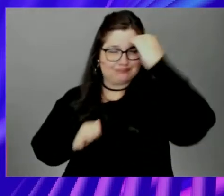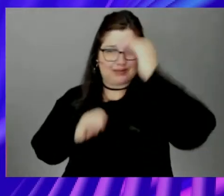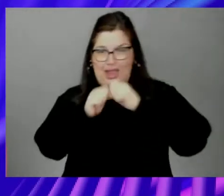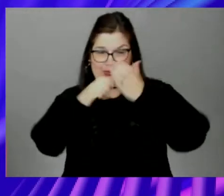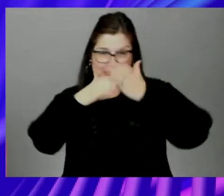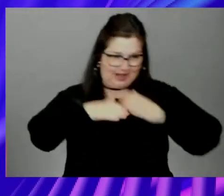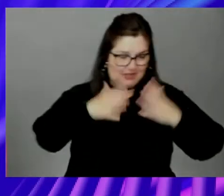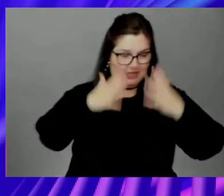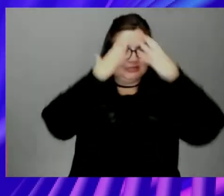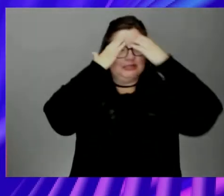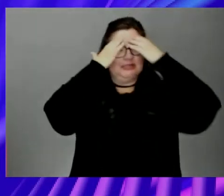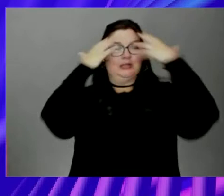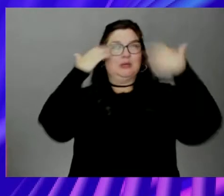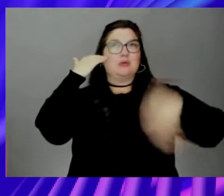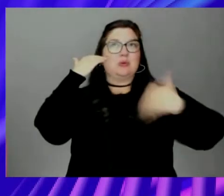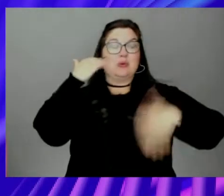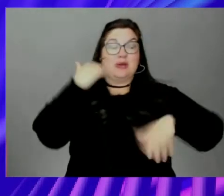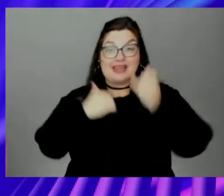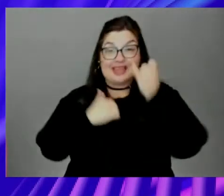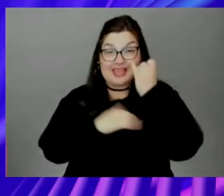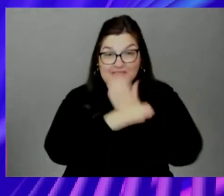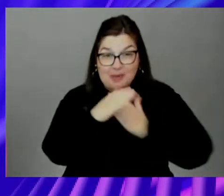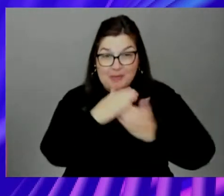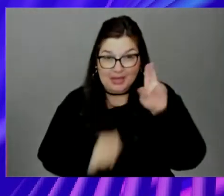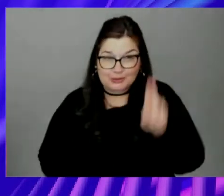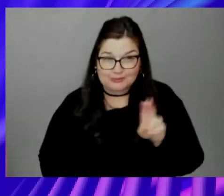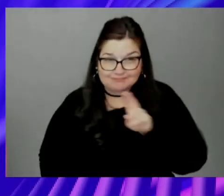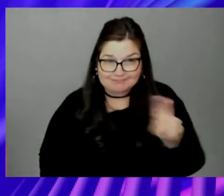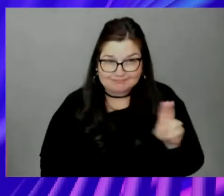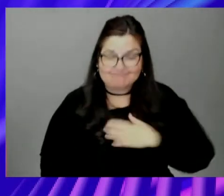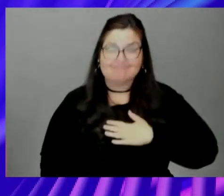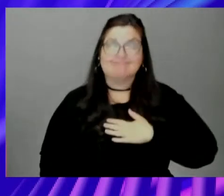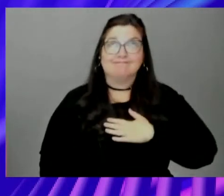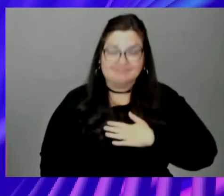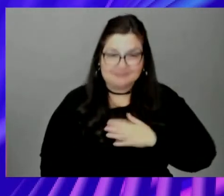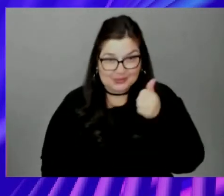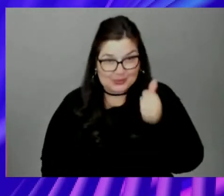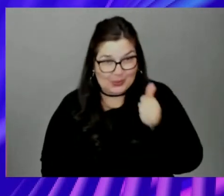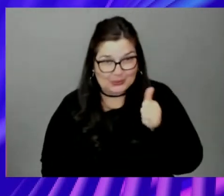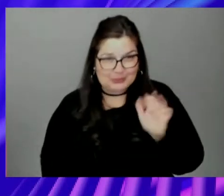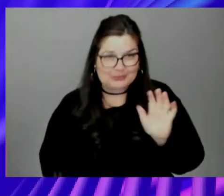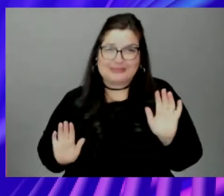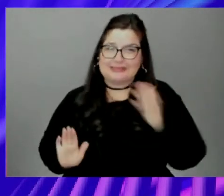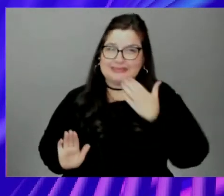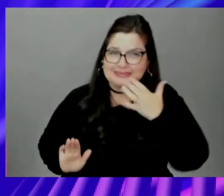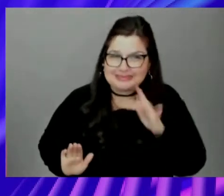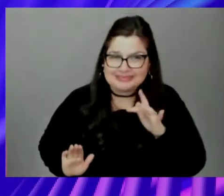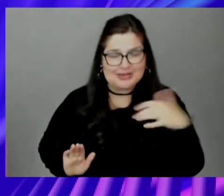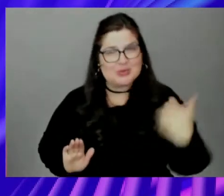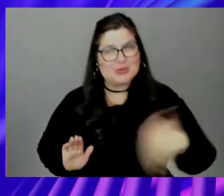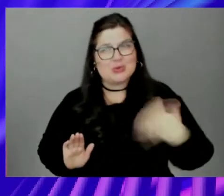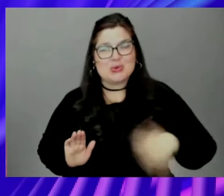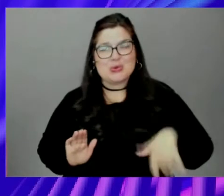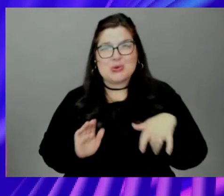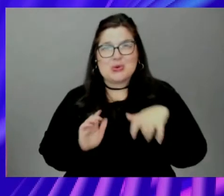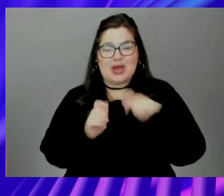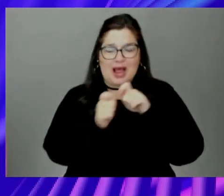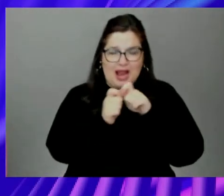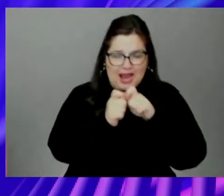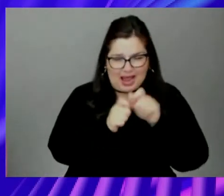So if you're doing it manually, I mean, that's like, or on your own, that's like a very tedious job. But